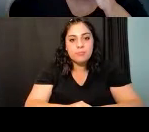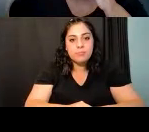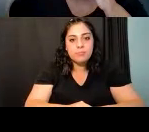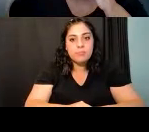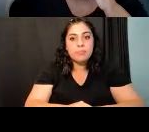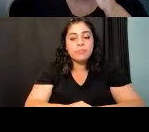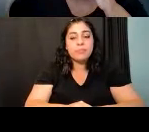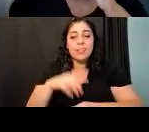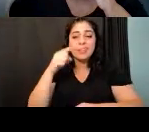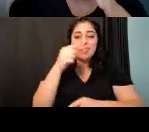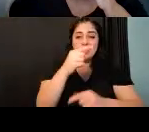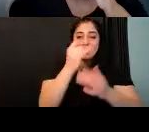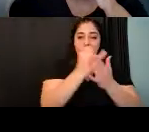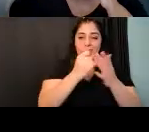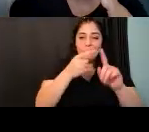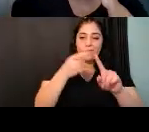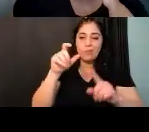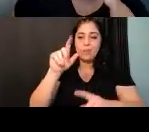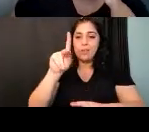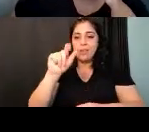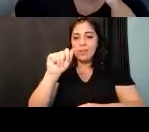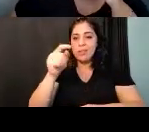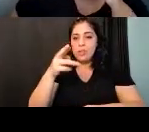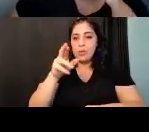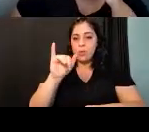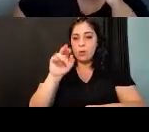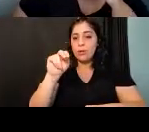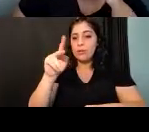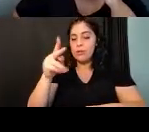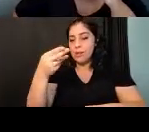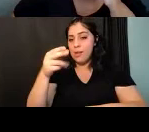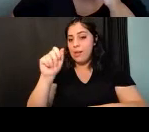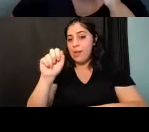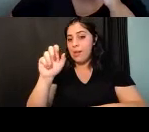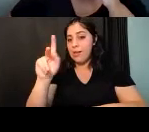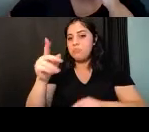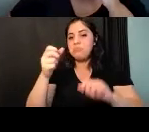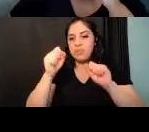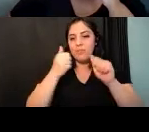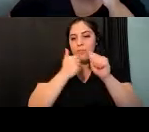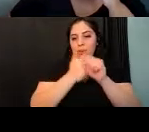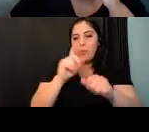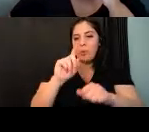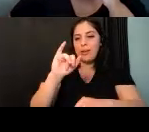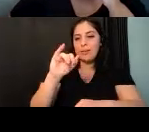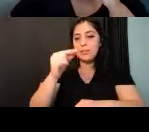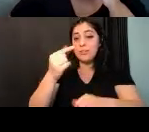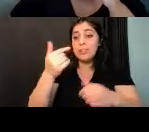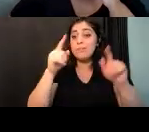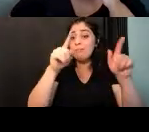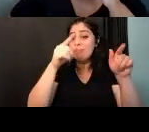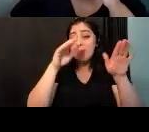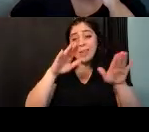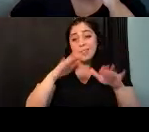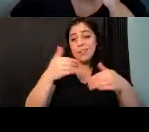This artwork is by artist Catherine Hack. Please follow her on IG. She's amazing. She has an Etsy store.